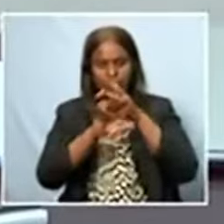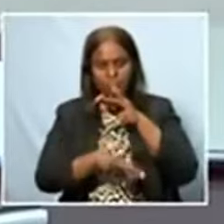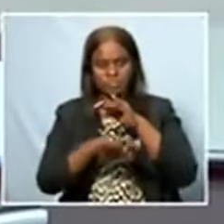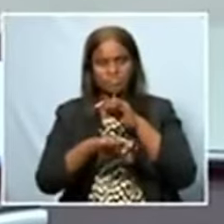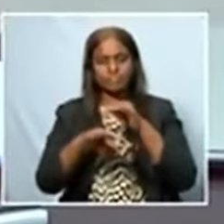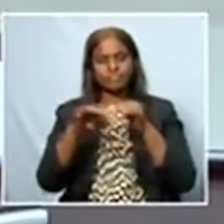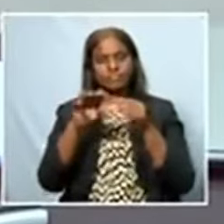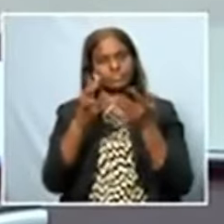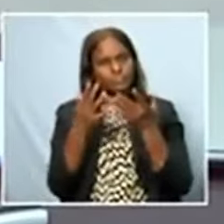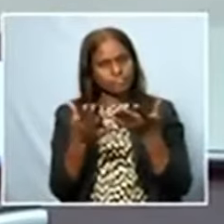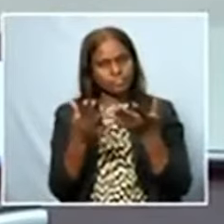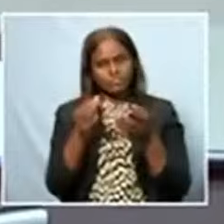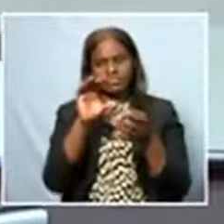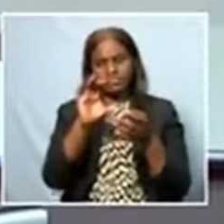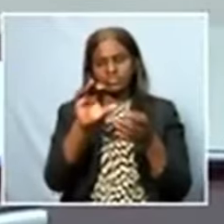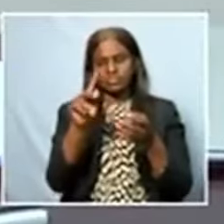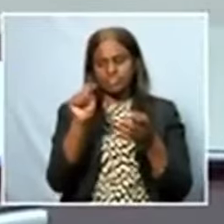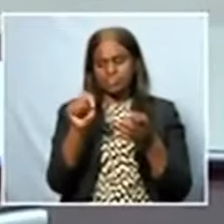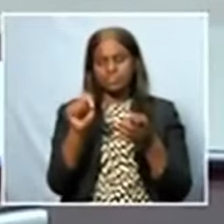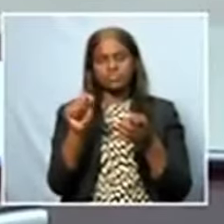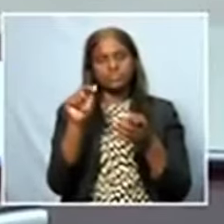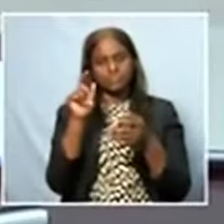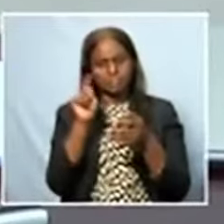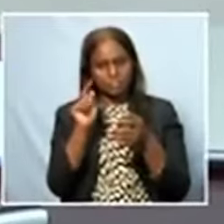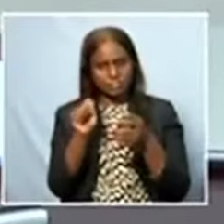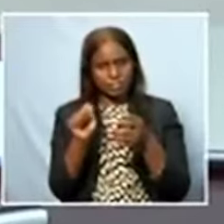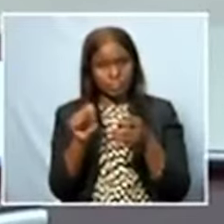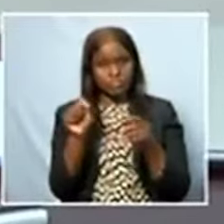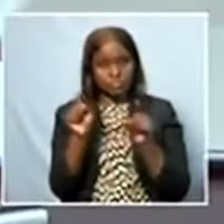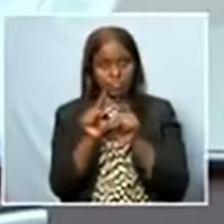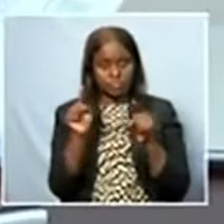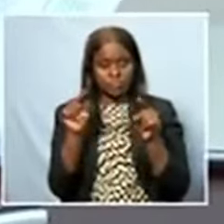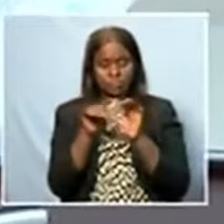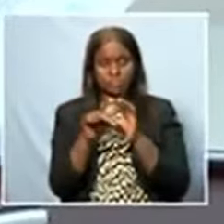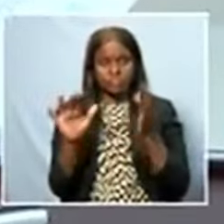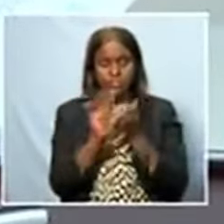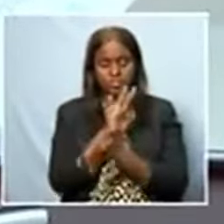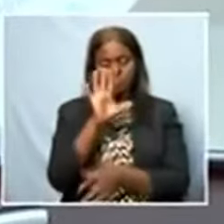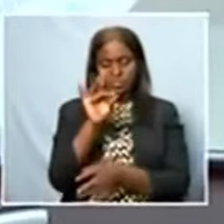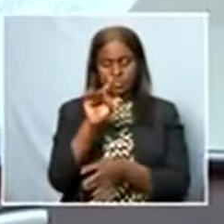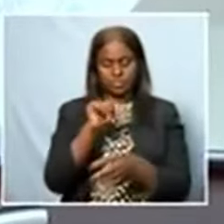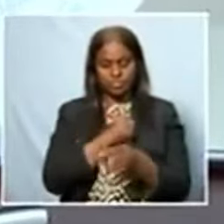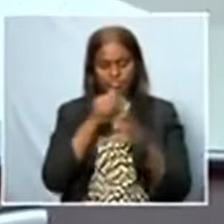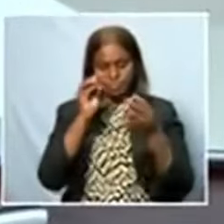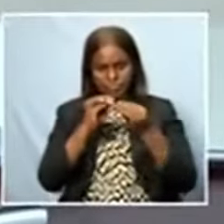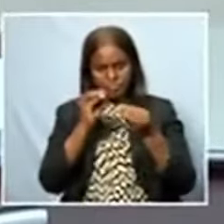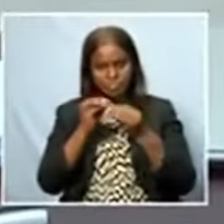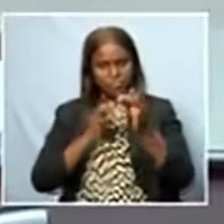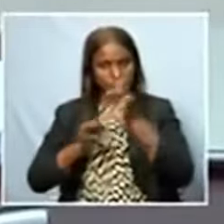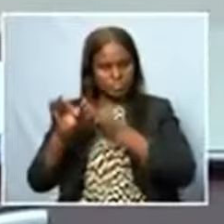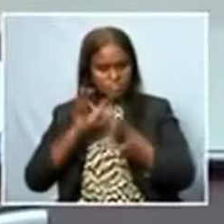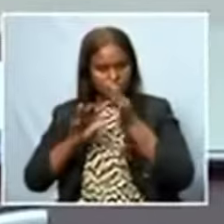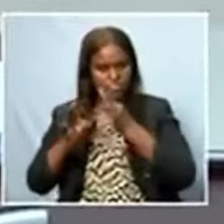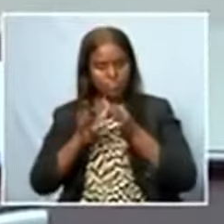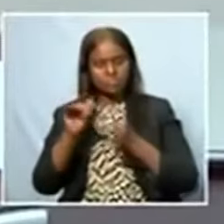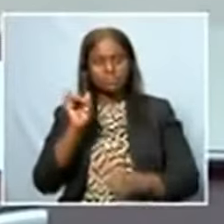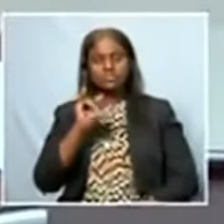or turnover tax regimes. Chair, on page 8, we further amplify that